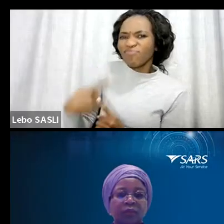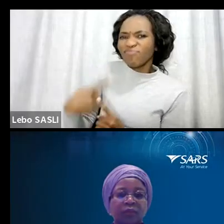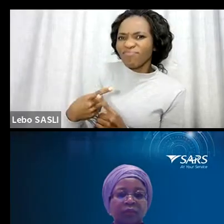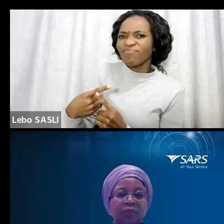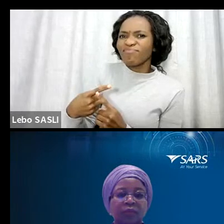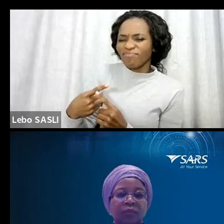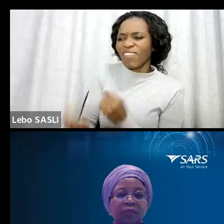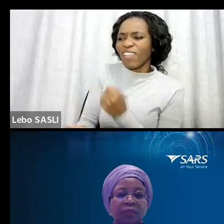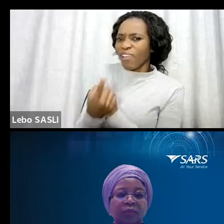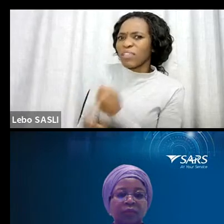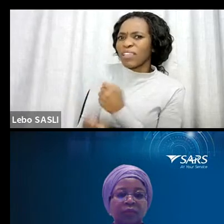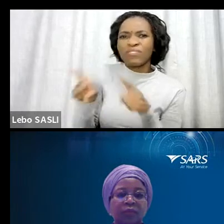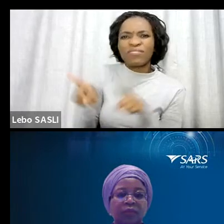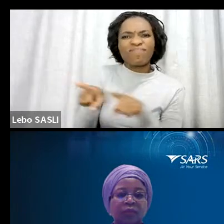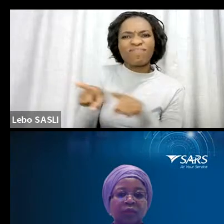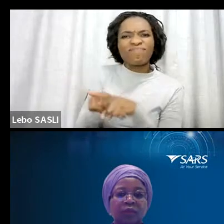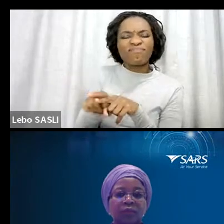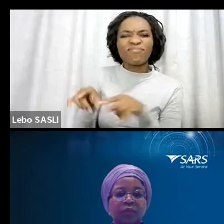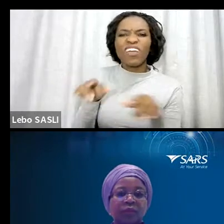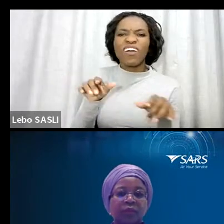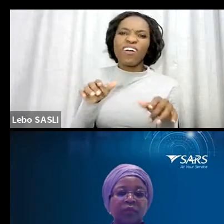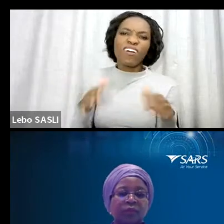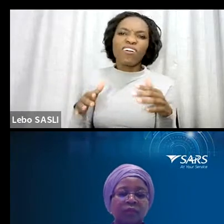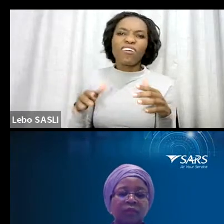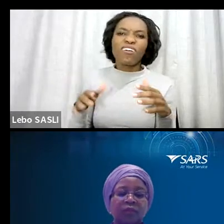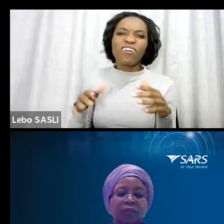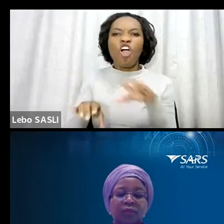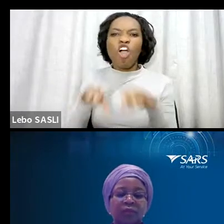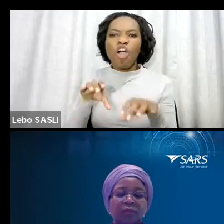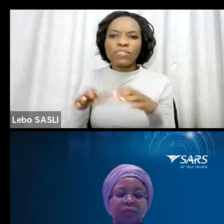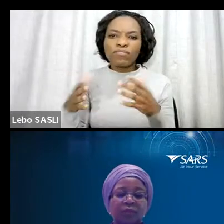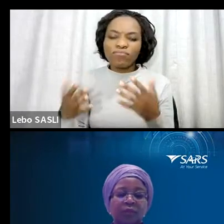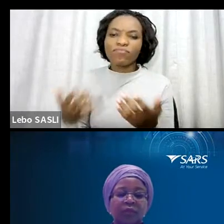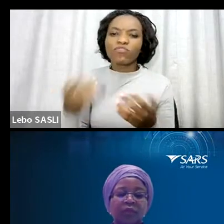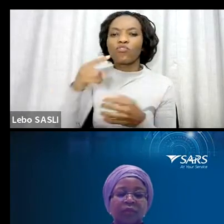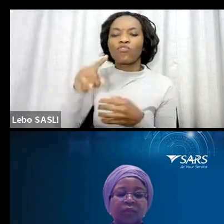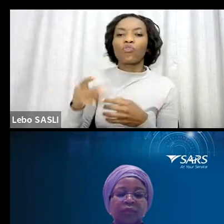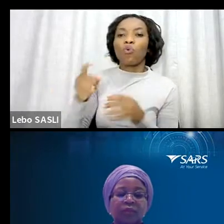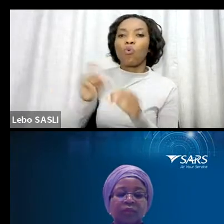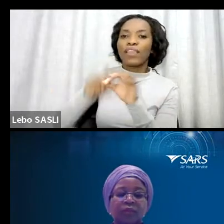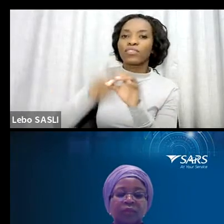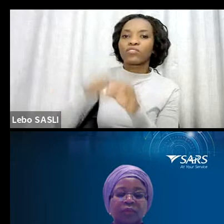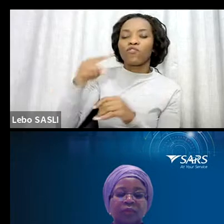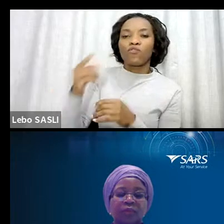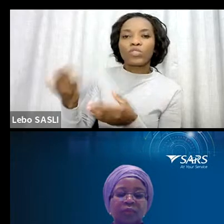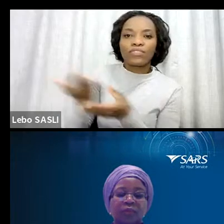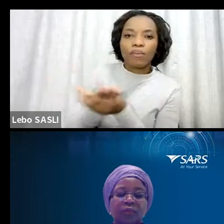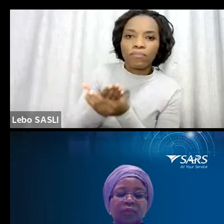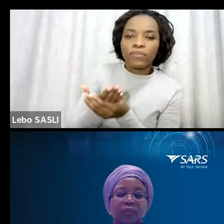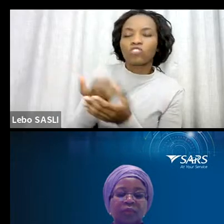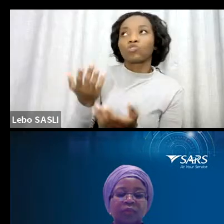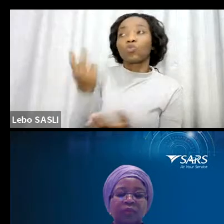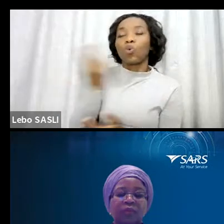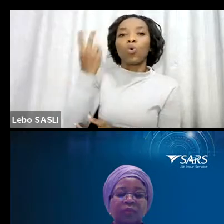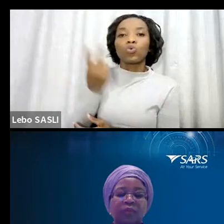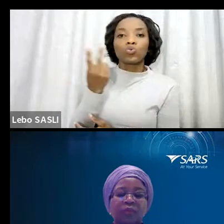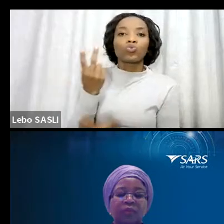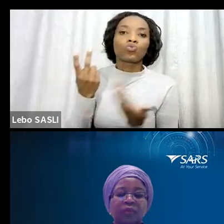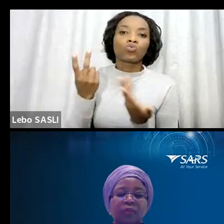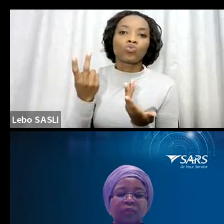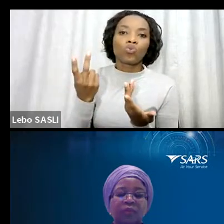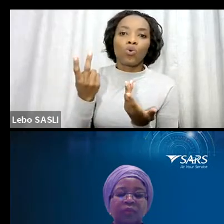to the quality of submissions, the confusion with regards to the rights